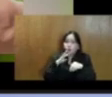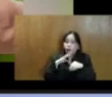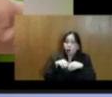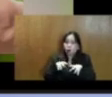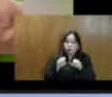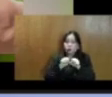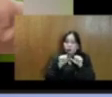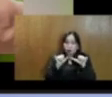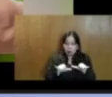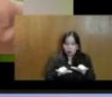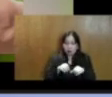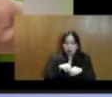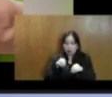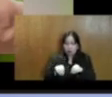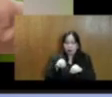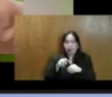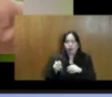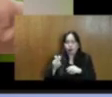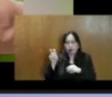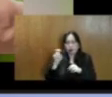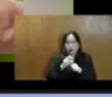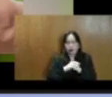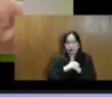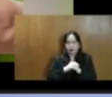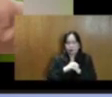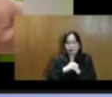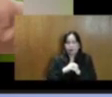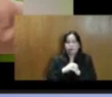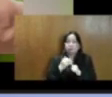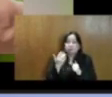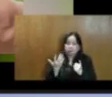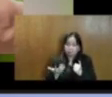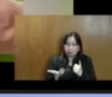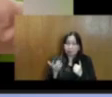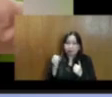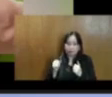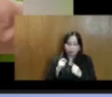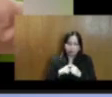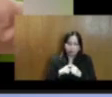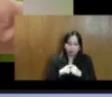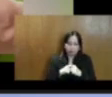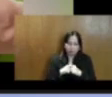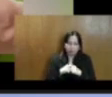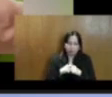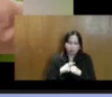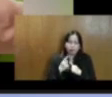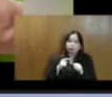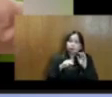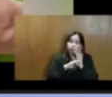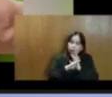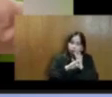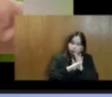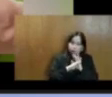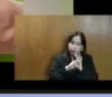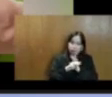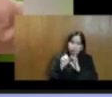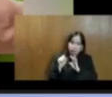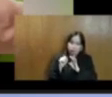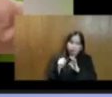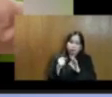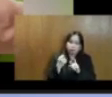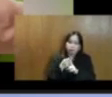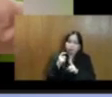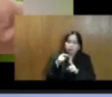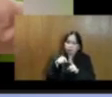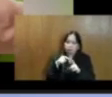for agriculture and the tourism. So somehow this development, and aside from